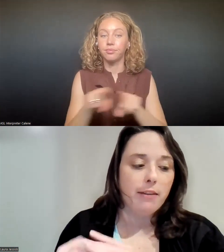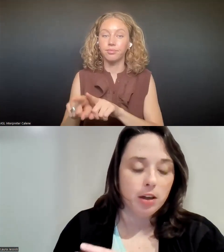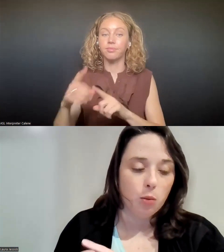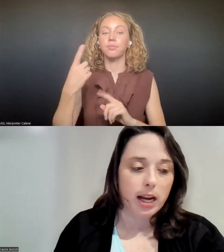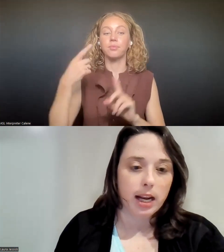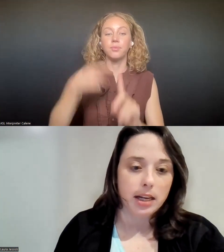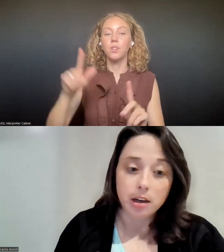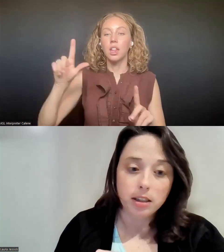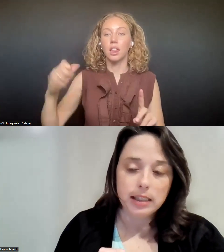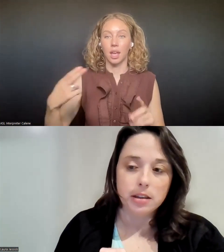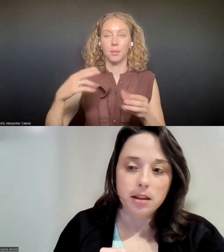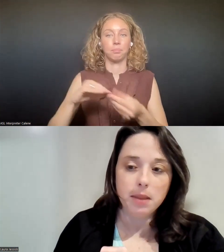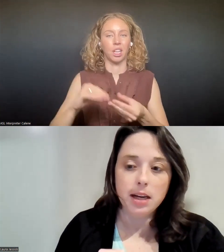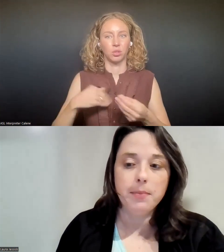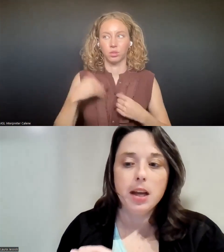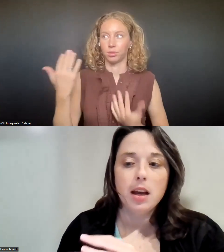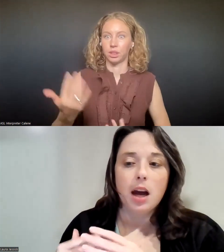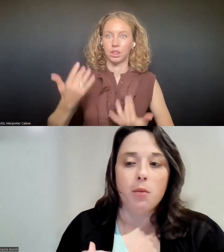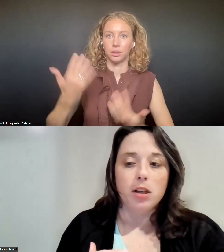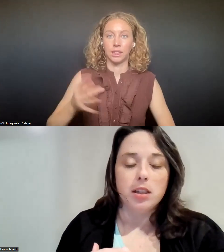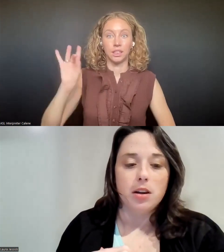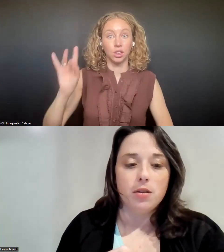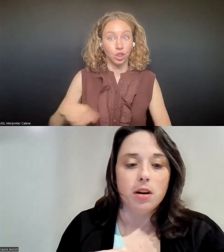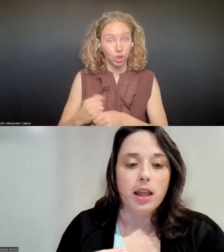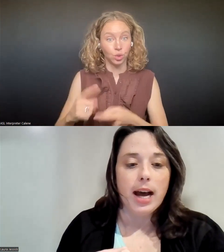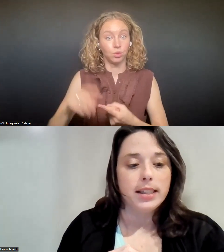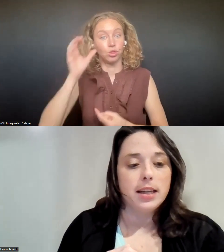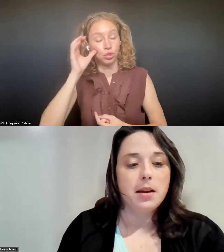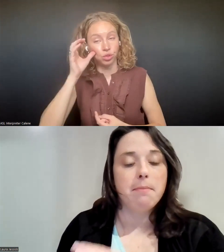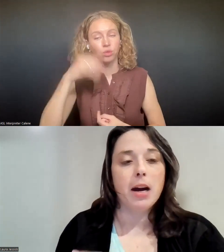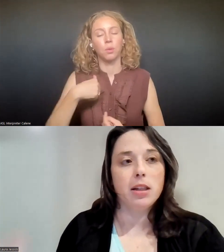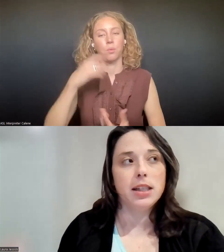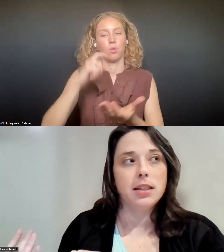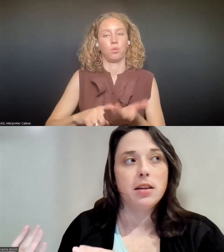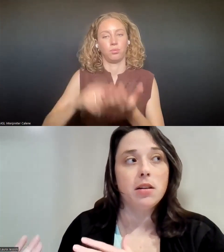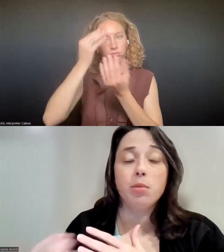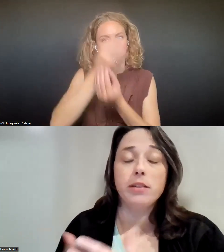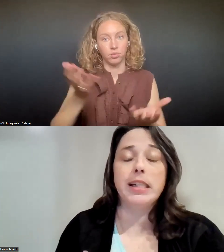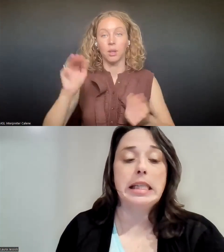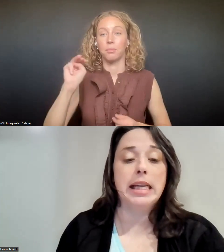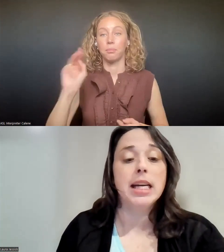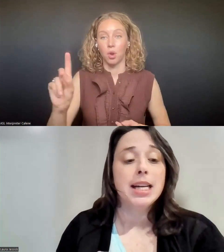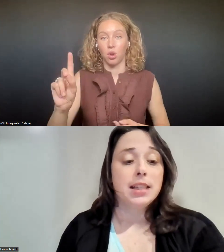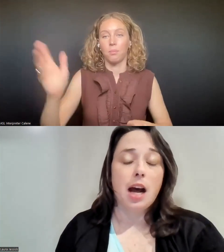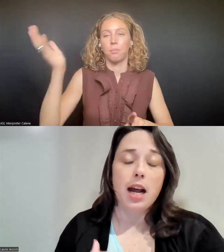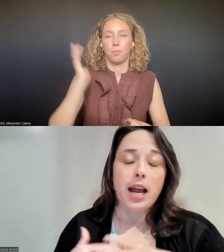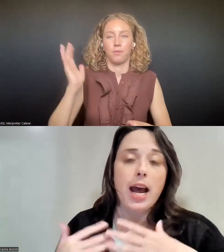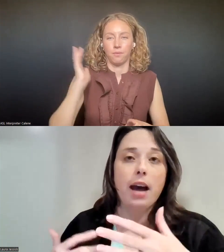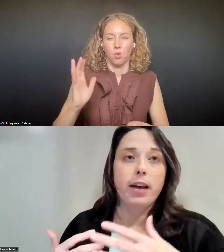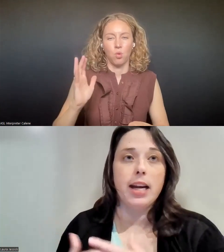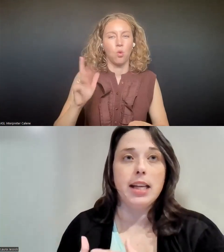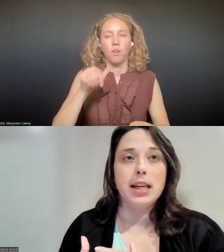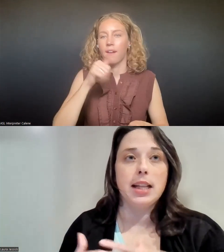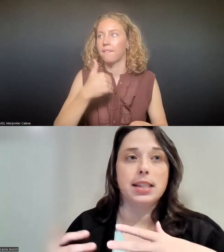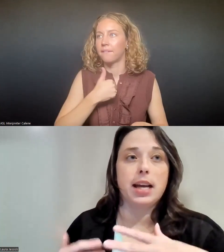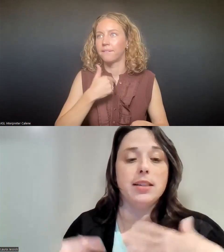made about having to wait 8 years to hear something, I want to note that Maryland previously did not